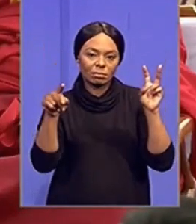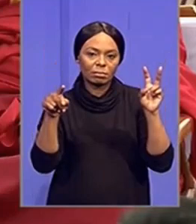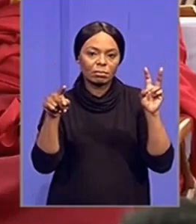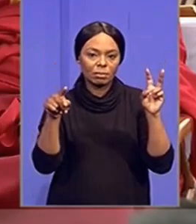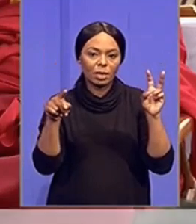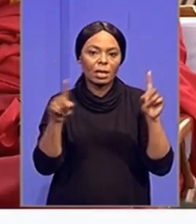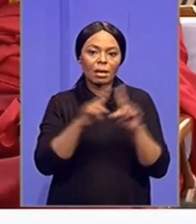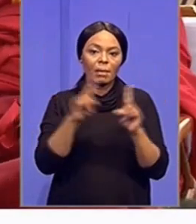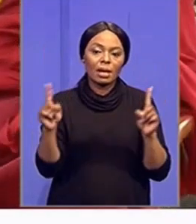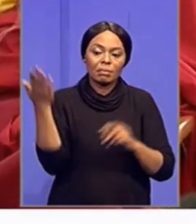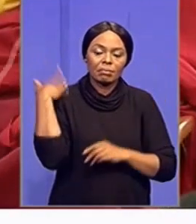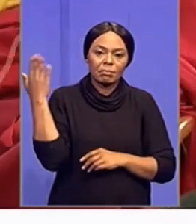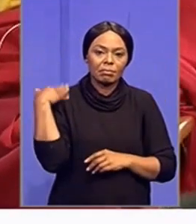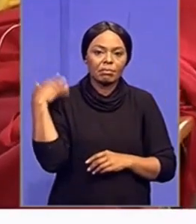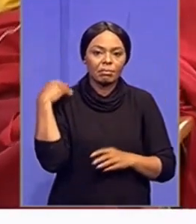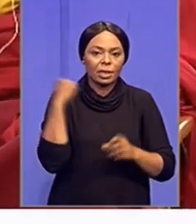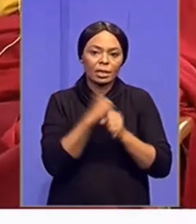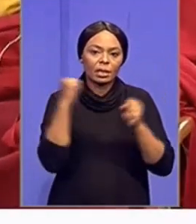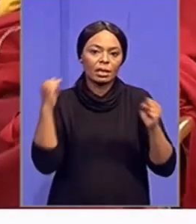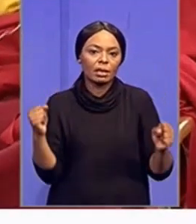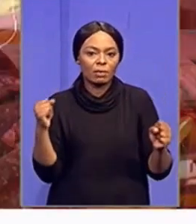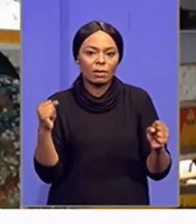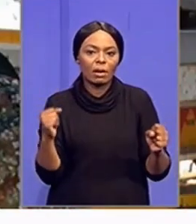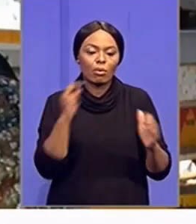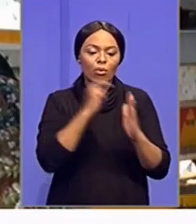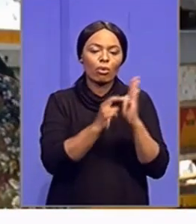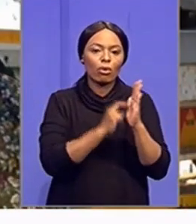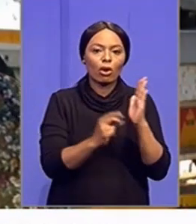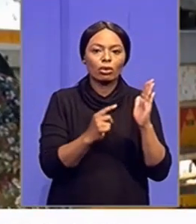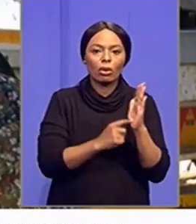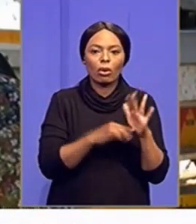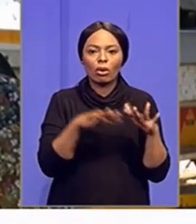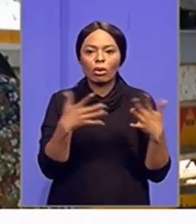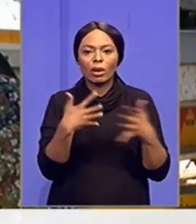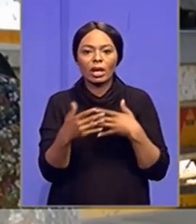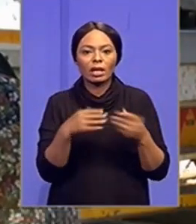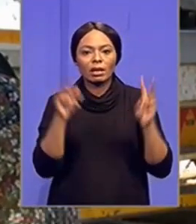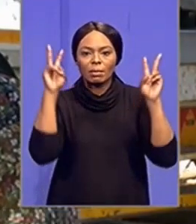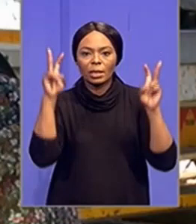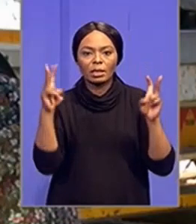approached for any protocol assistance or any such matter.